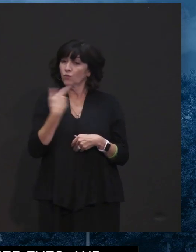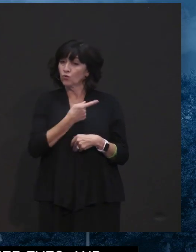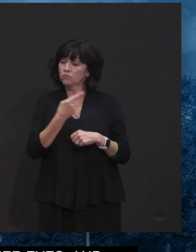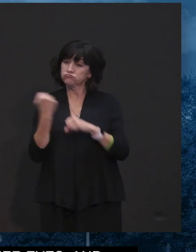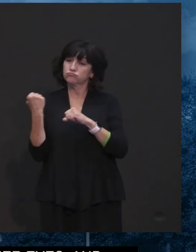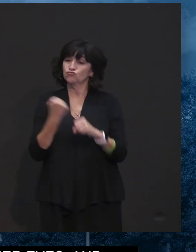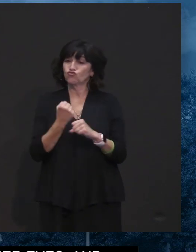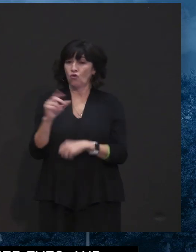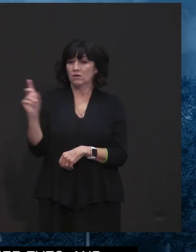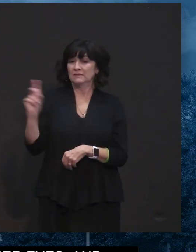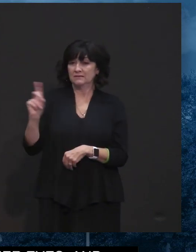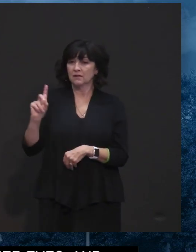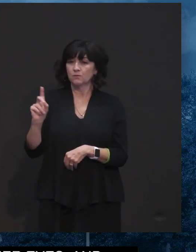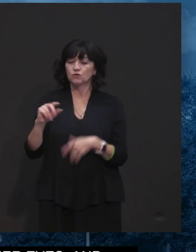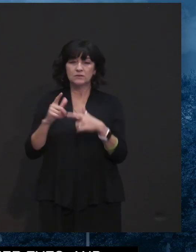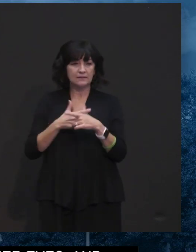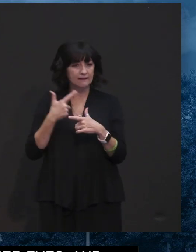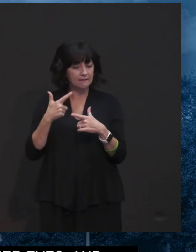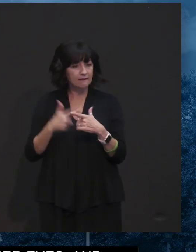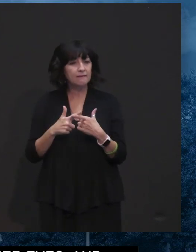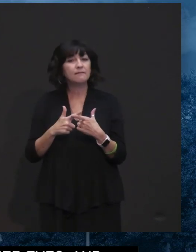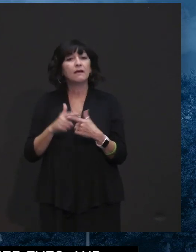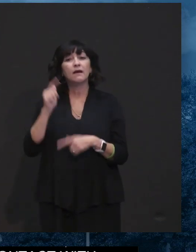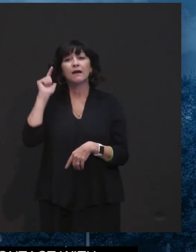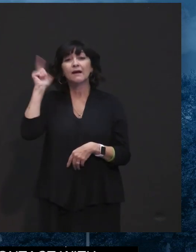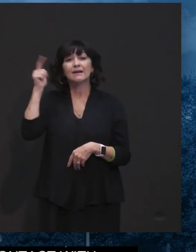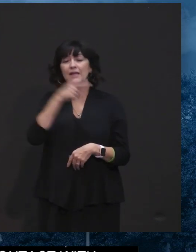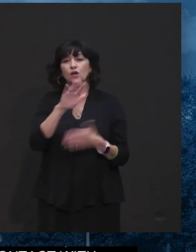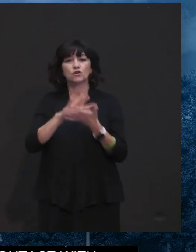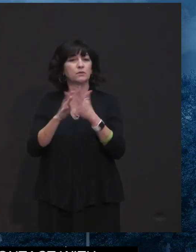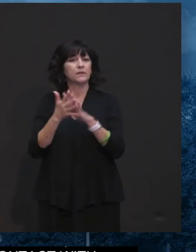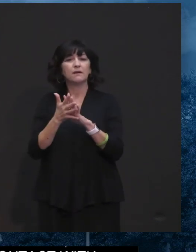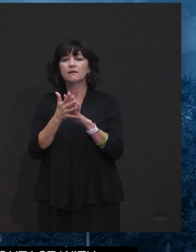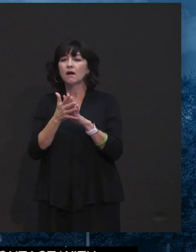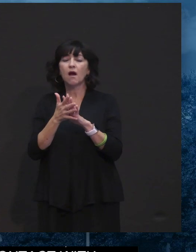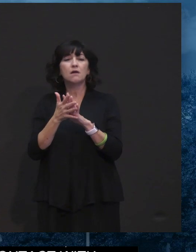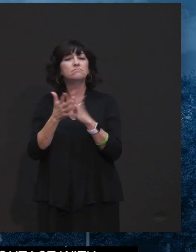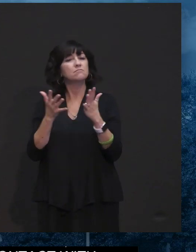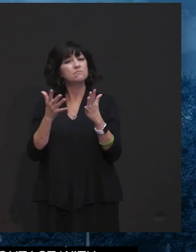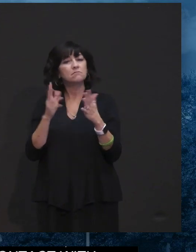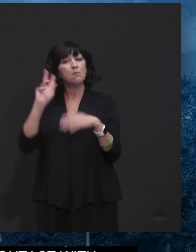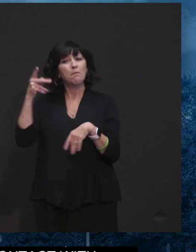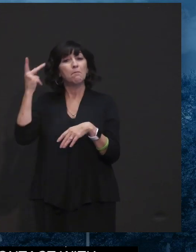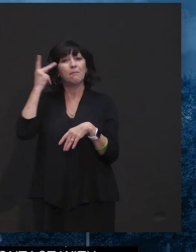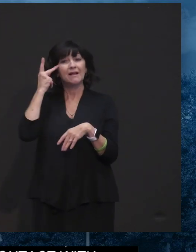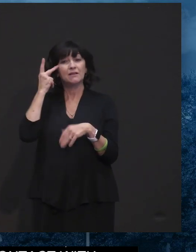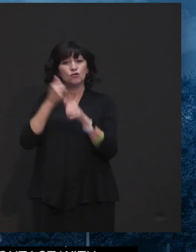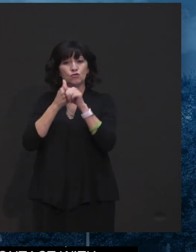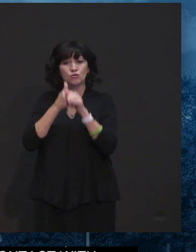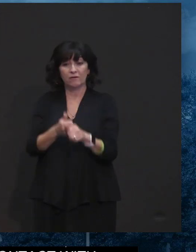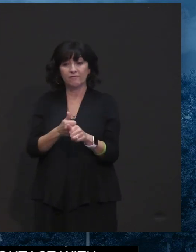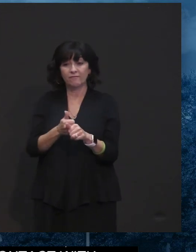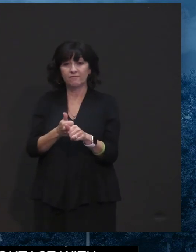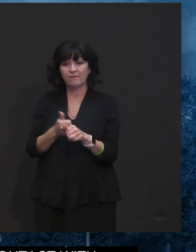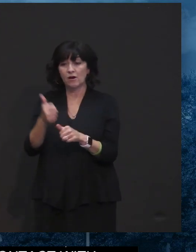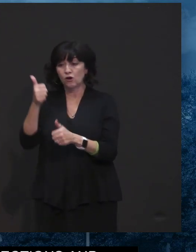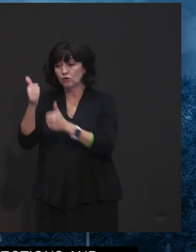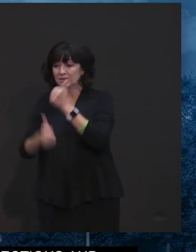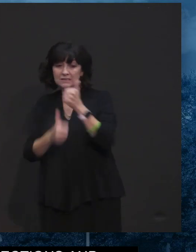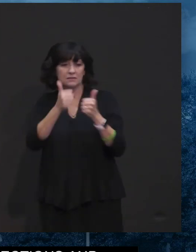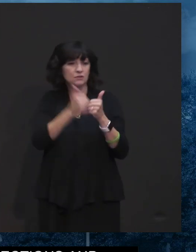became, apolitical in that sense, but just did her job with the same kind of